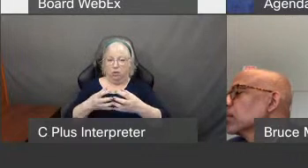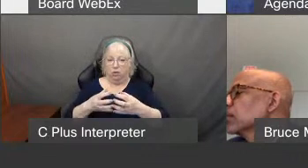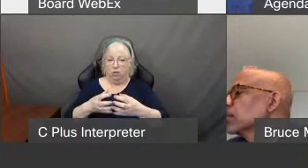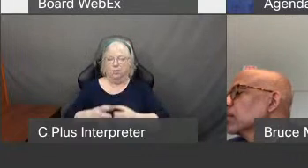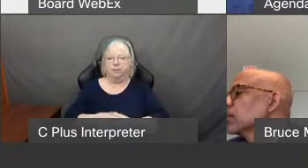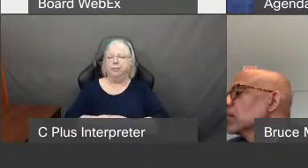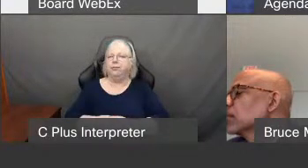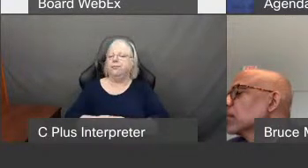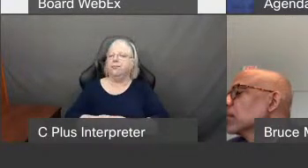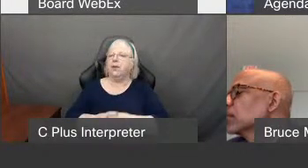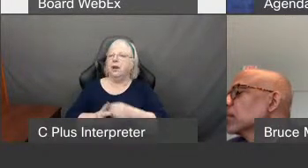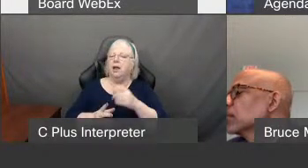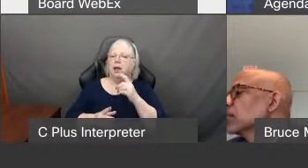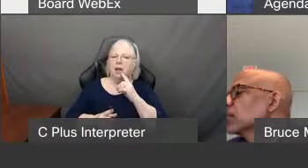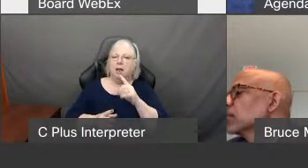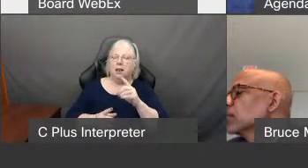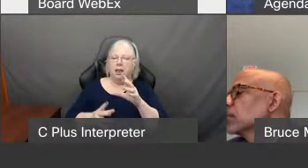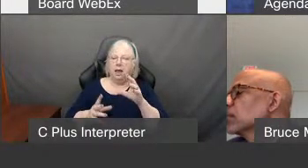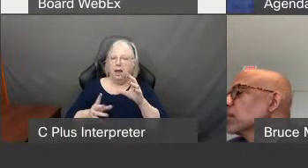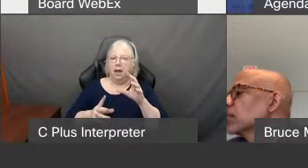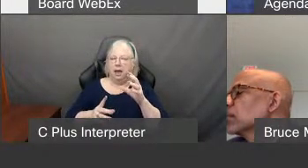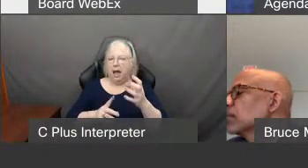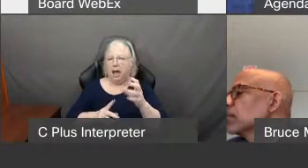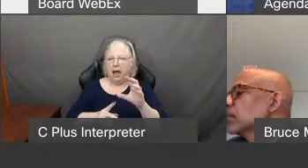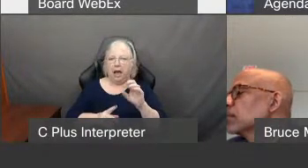The CATCH organization